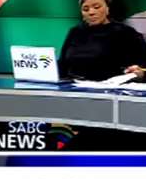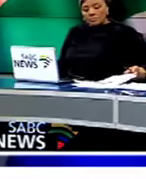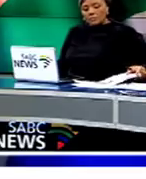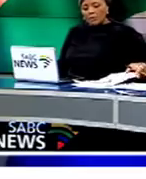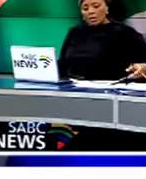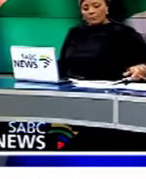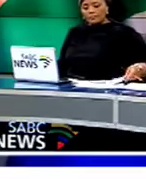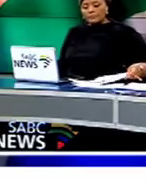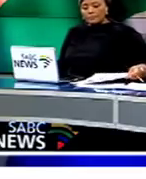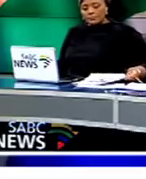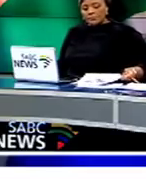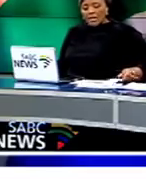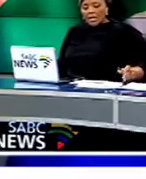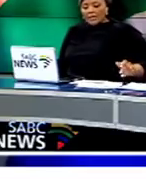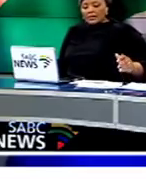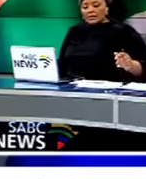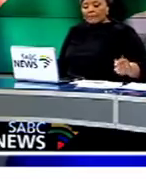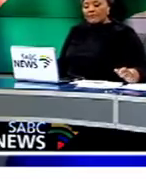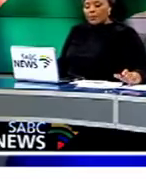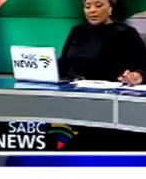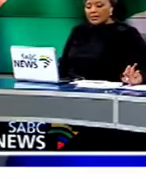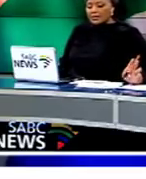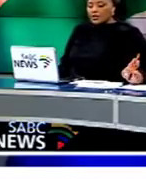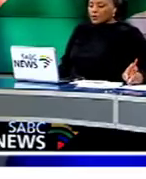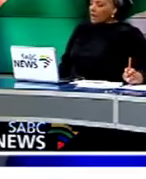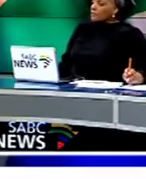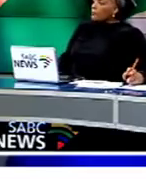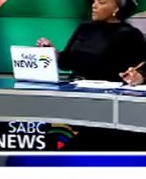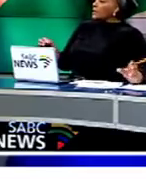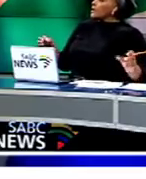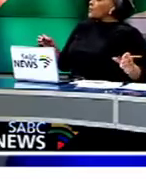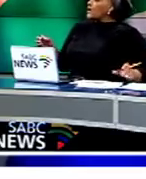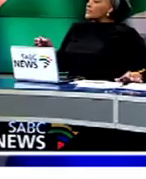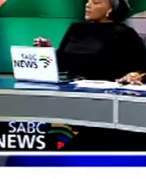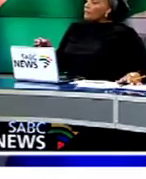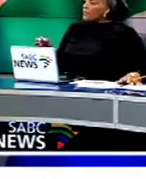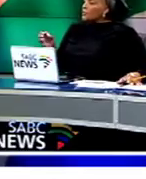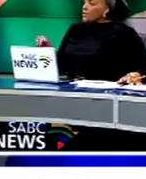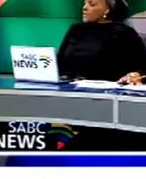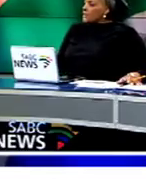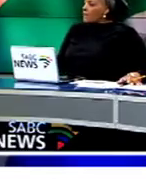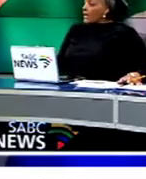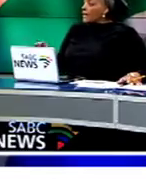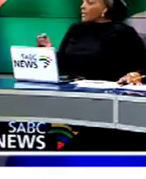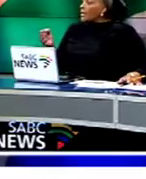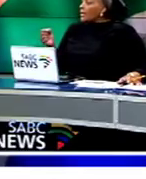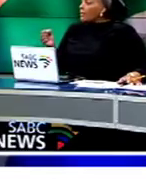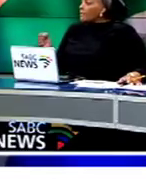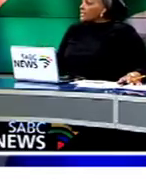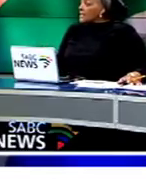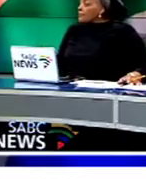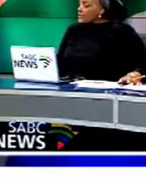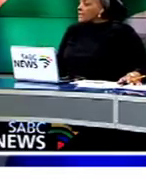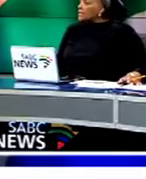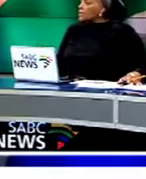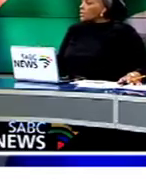mentioned, and of course the elderly in this case. Some of the ones that stood out for me was the address by